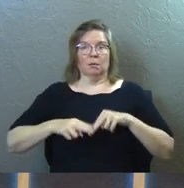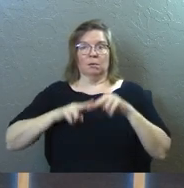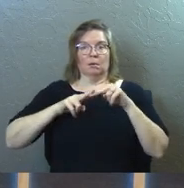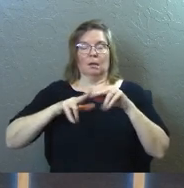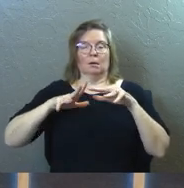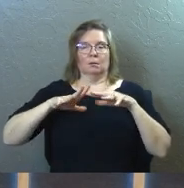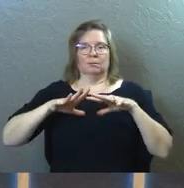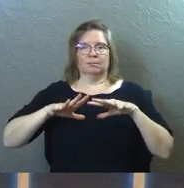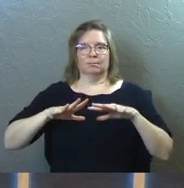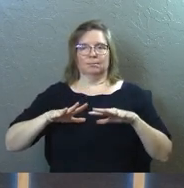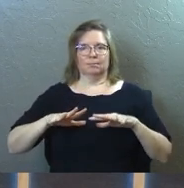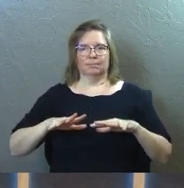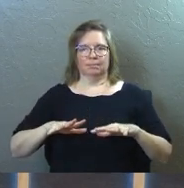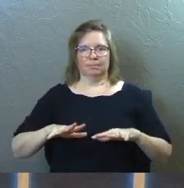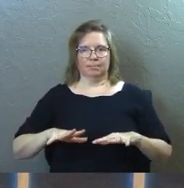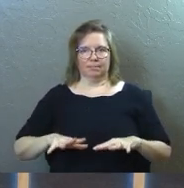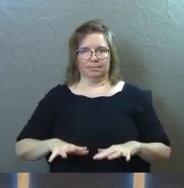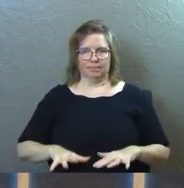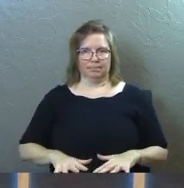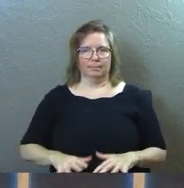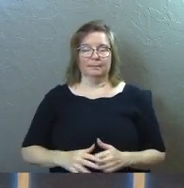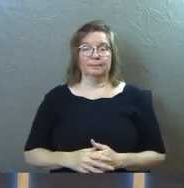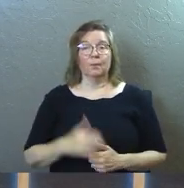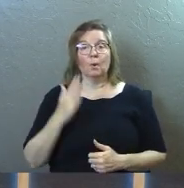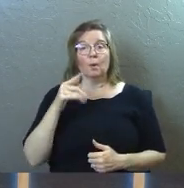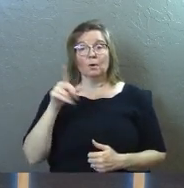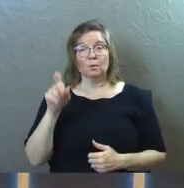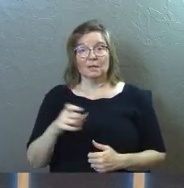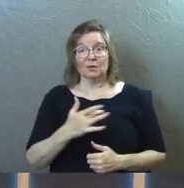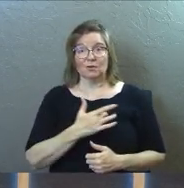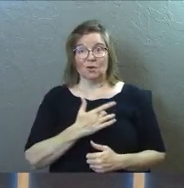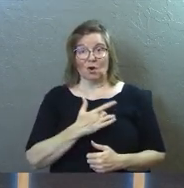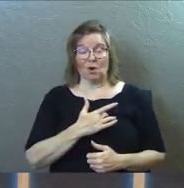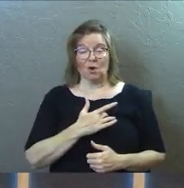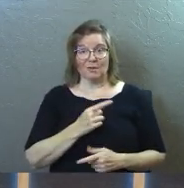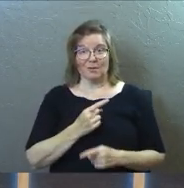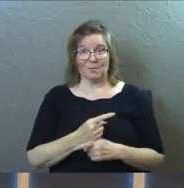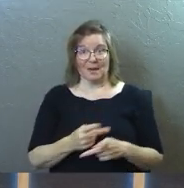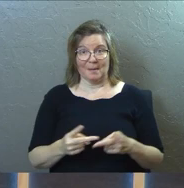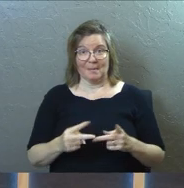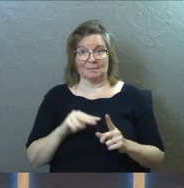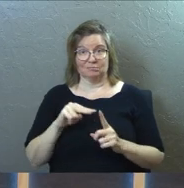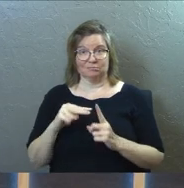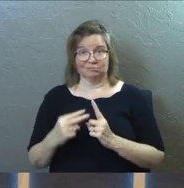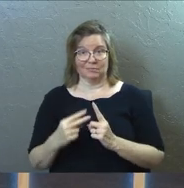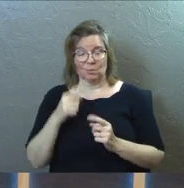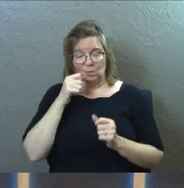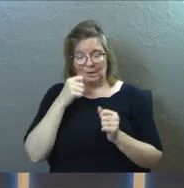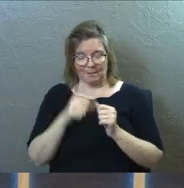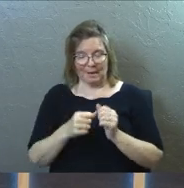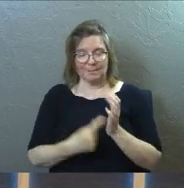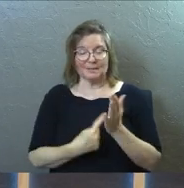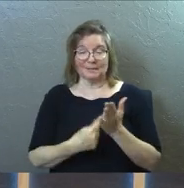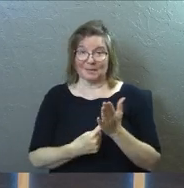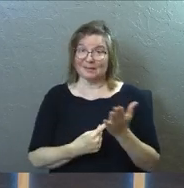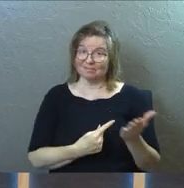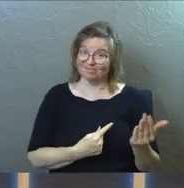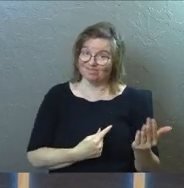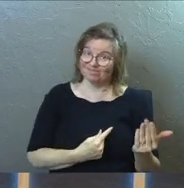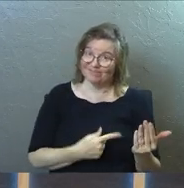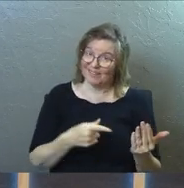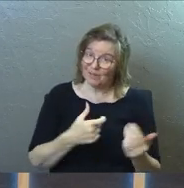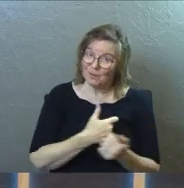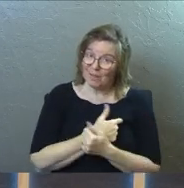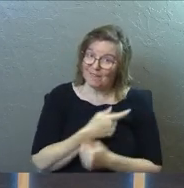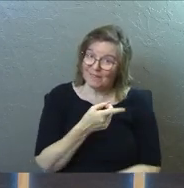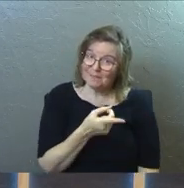need to chill out a little bit, because you're going to need your heart intact. You're going to need to remember sometimes, come on, that